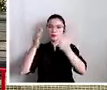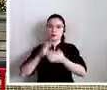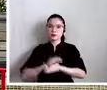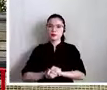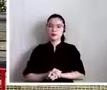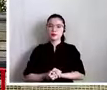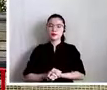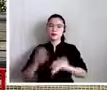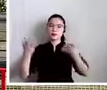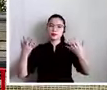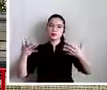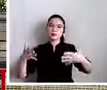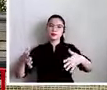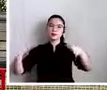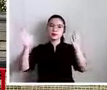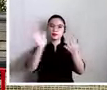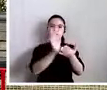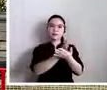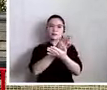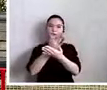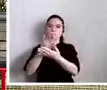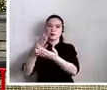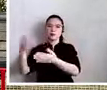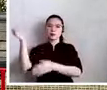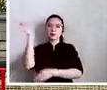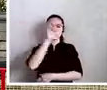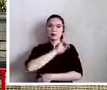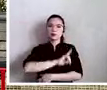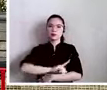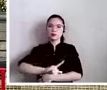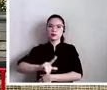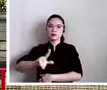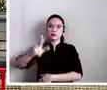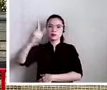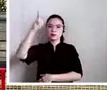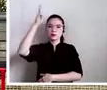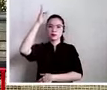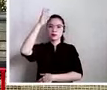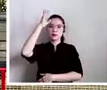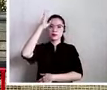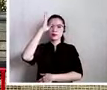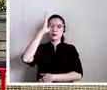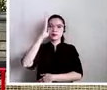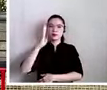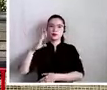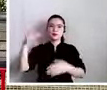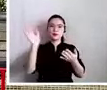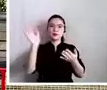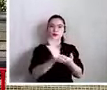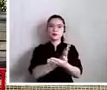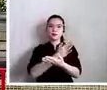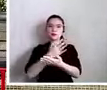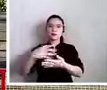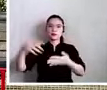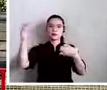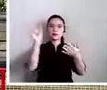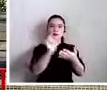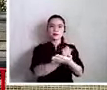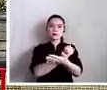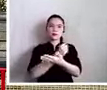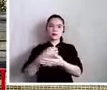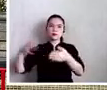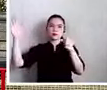Let us sing to the Lord God, sing a song of all our